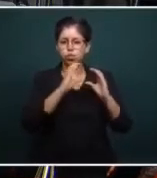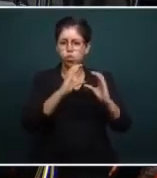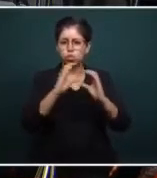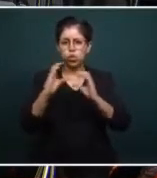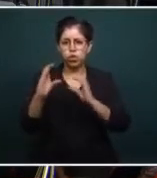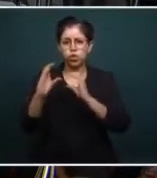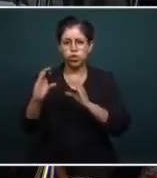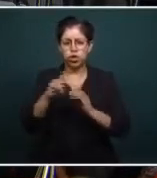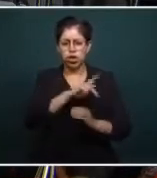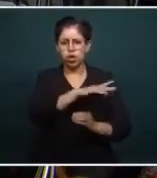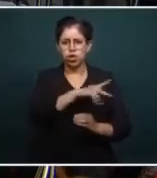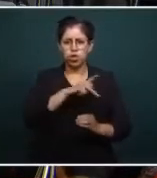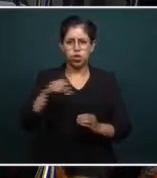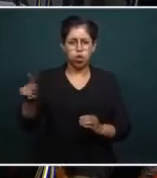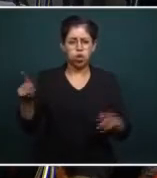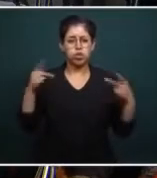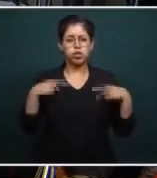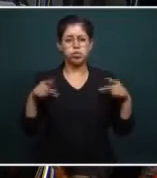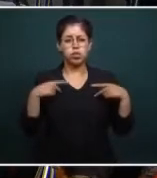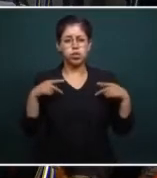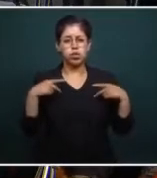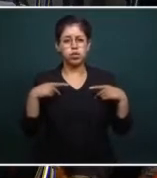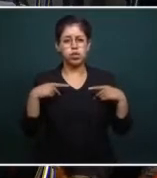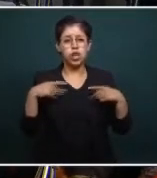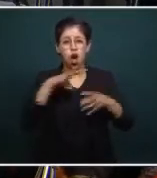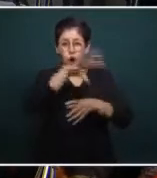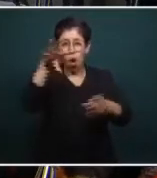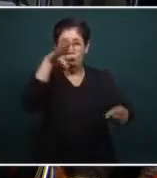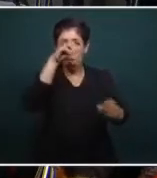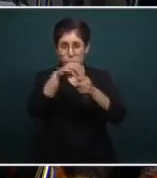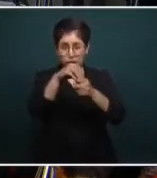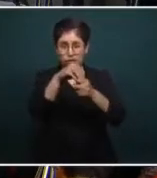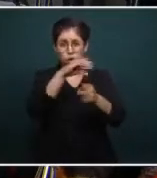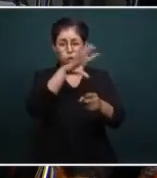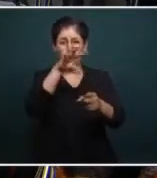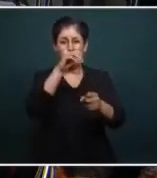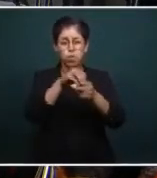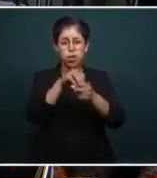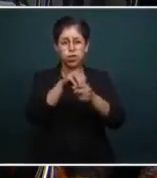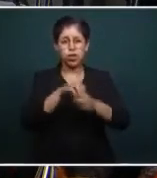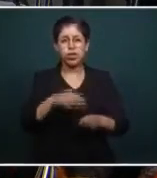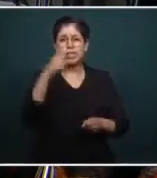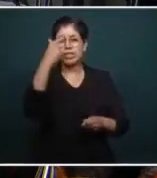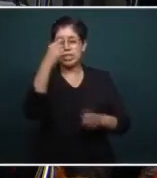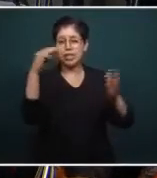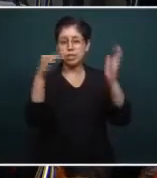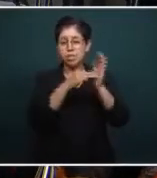initiating security functions for this total of